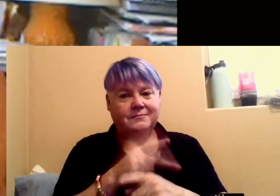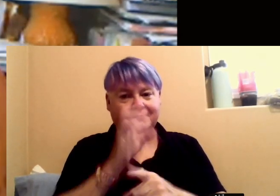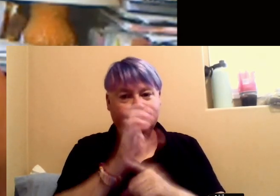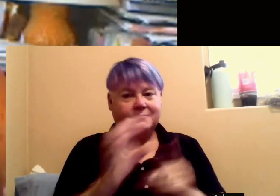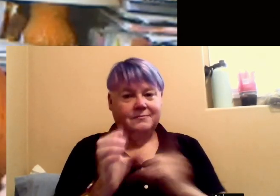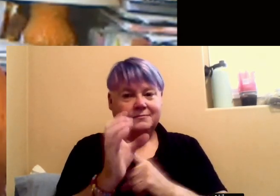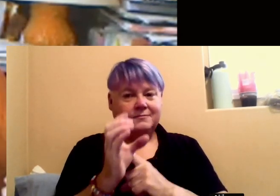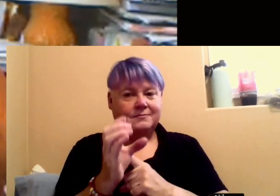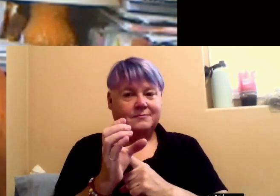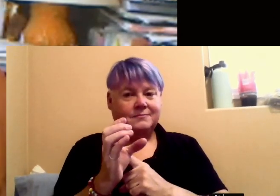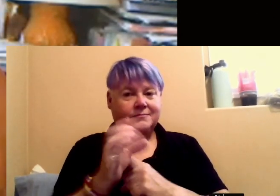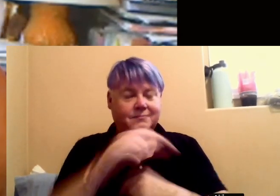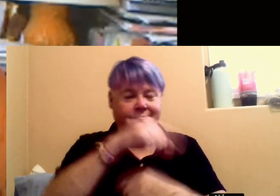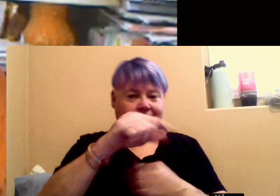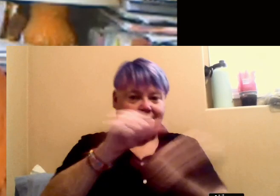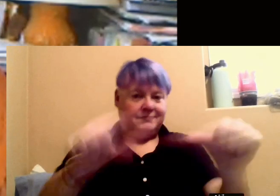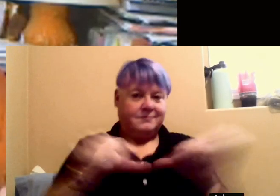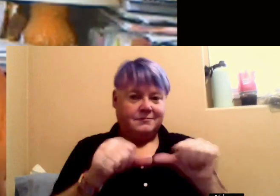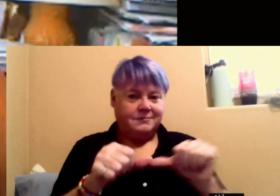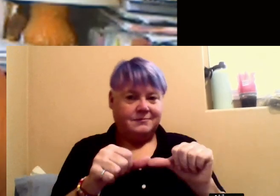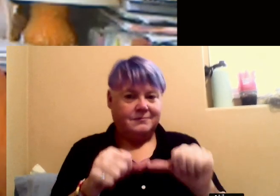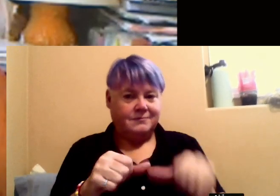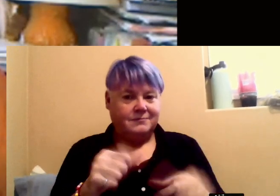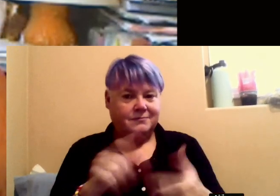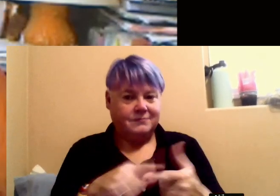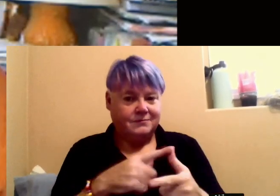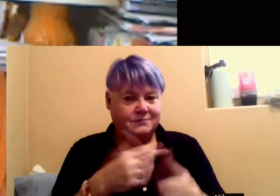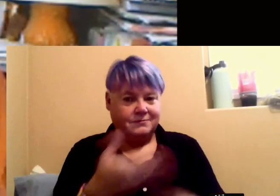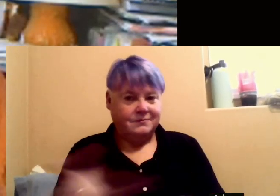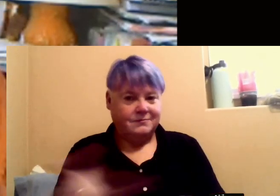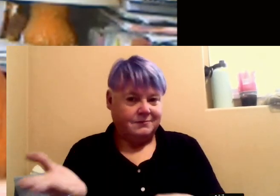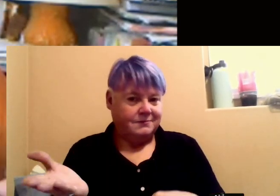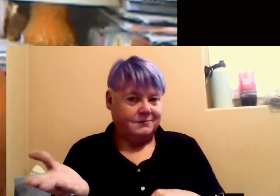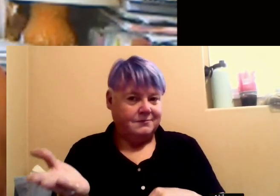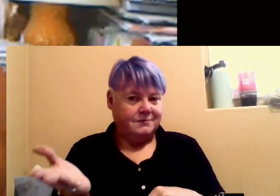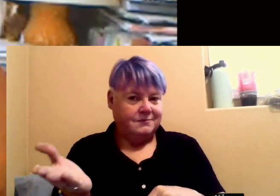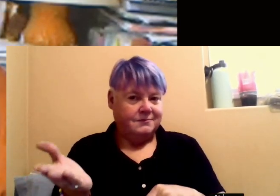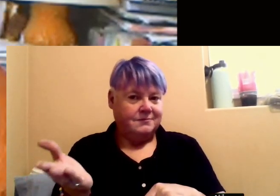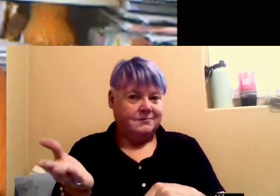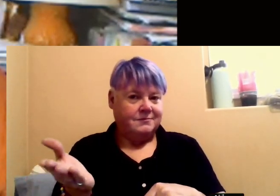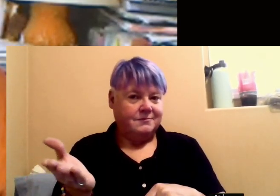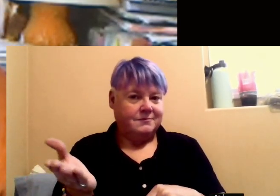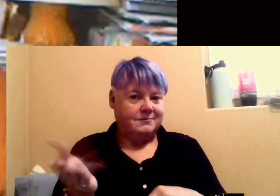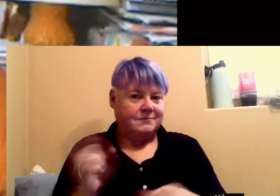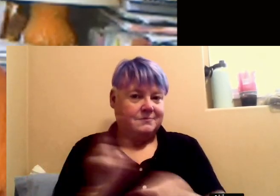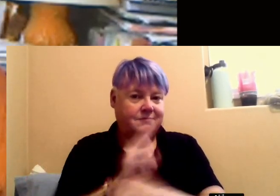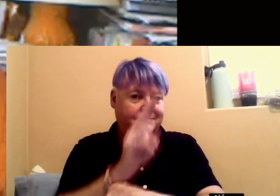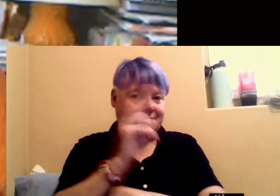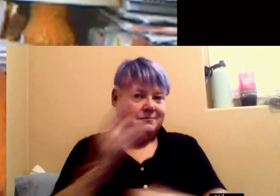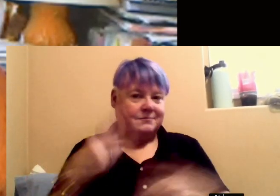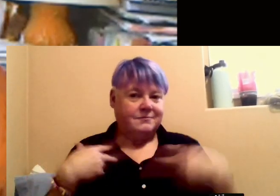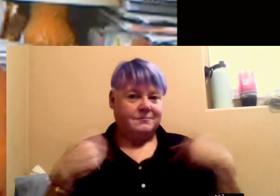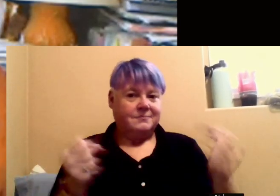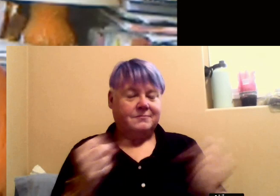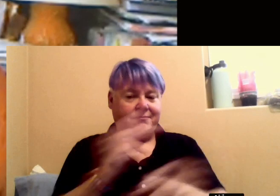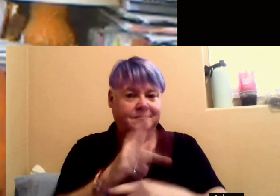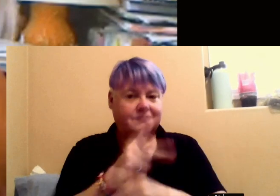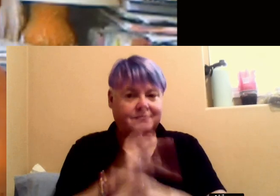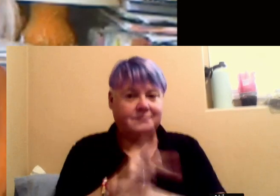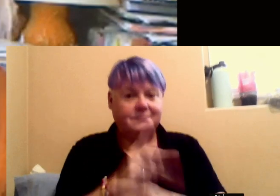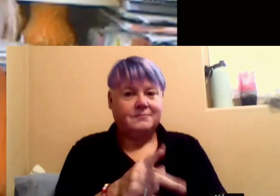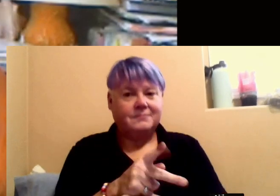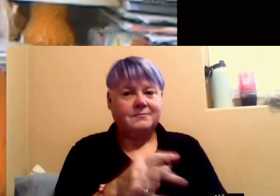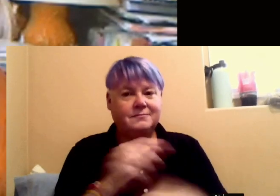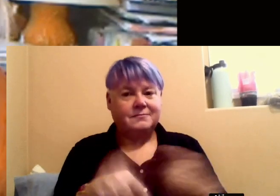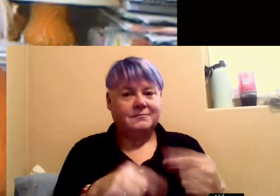cultural surrounding or race relations or systemic relations. I've grown up with universal health care. When my characters get sick,